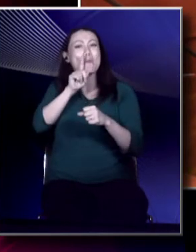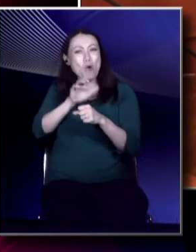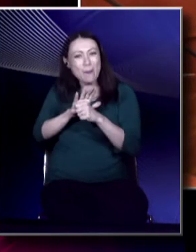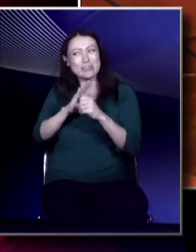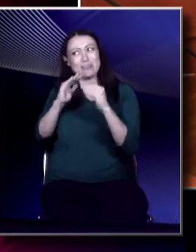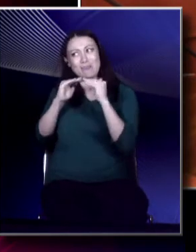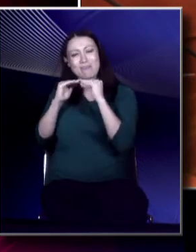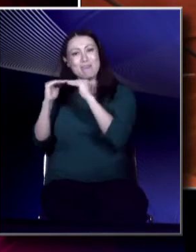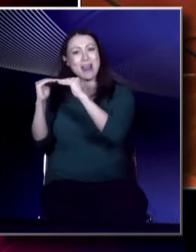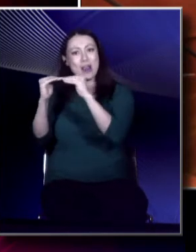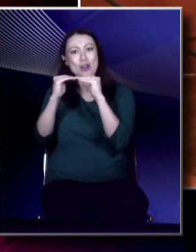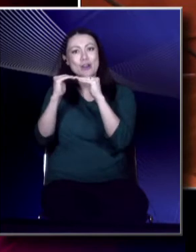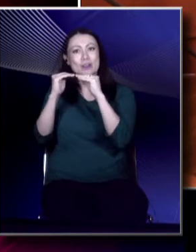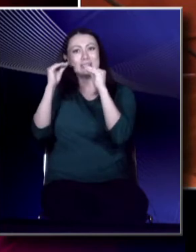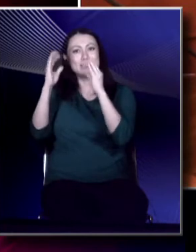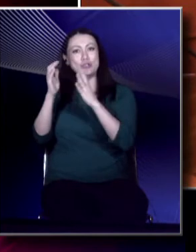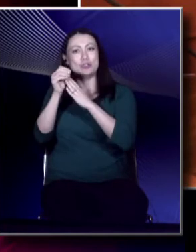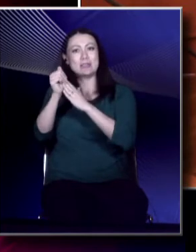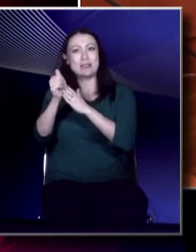and leaders.